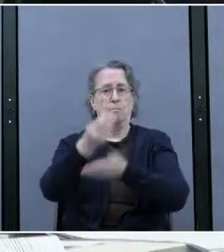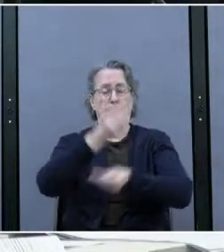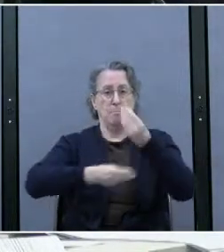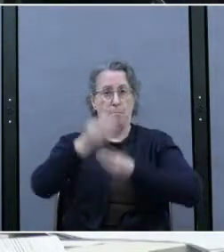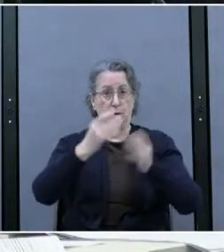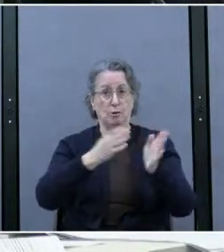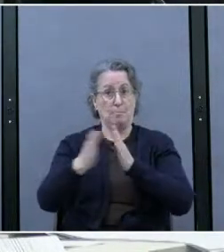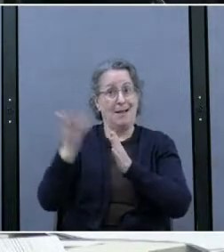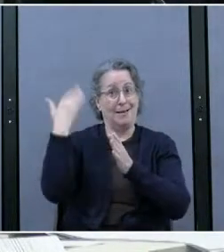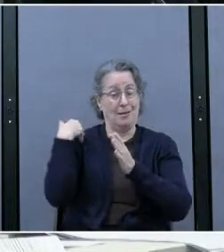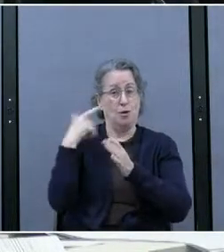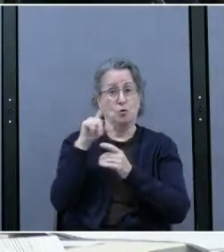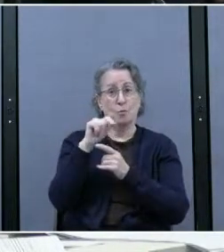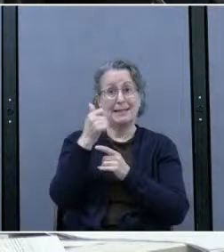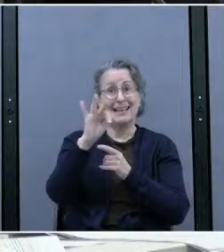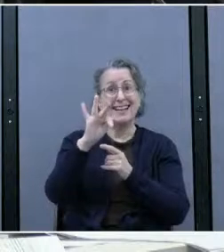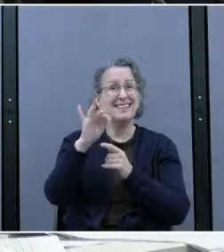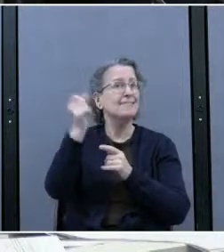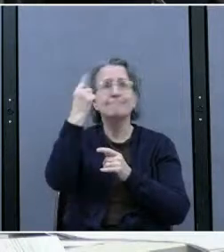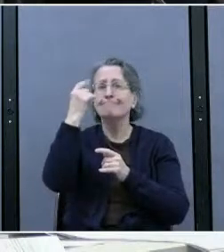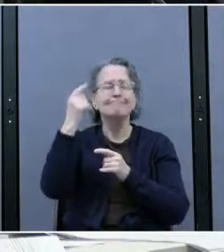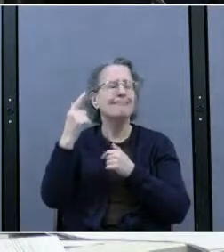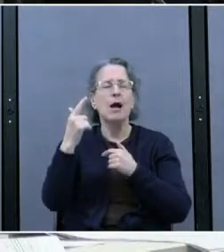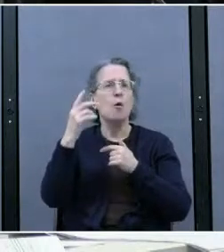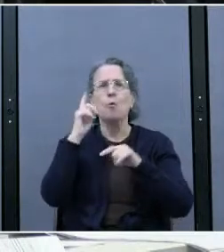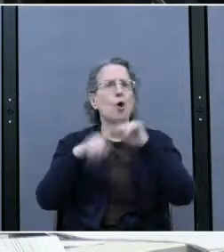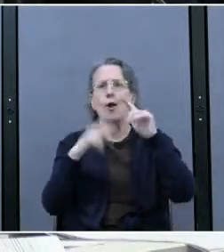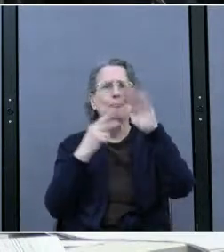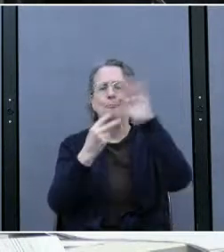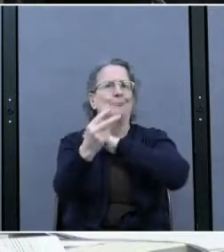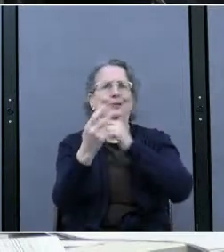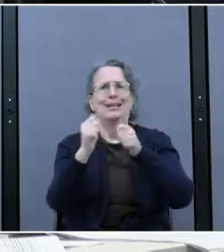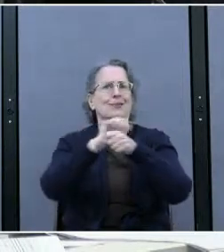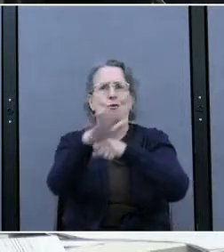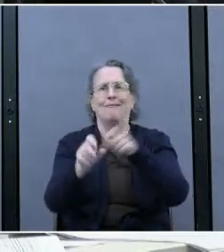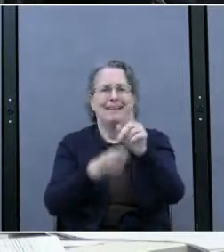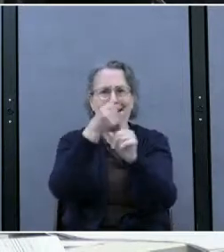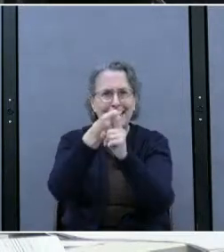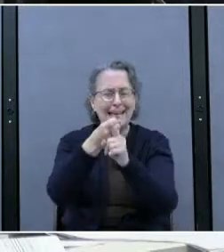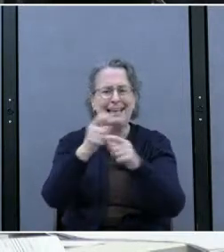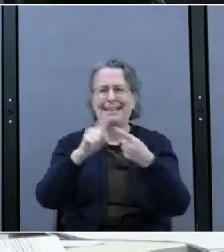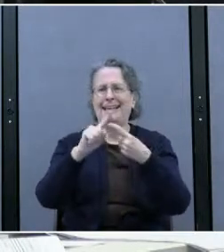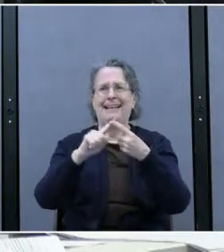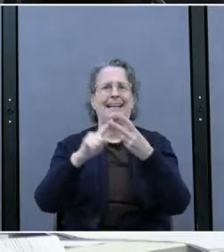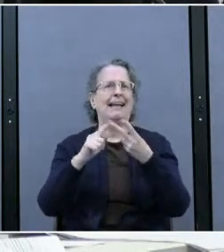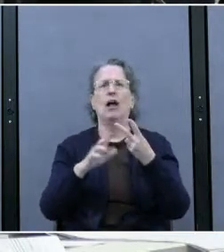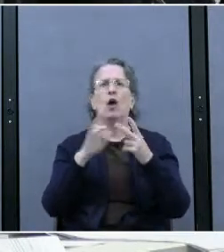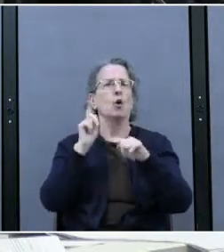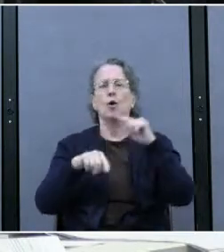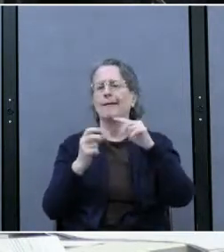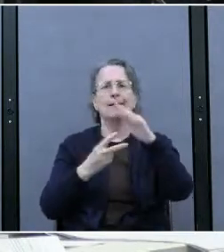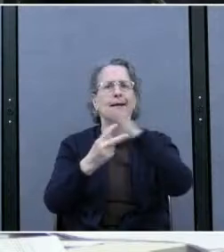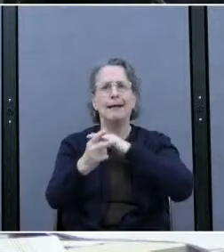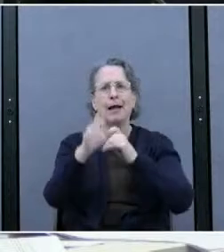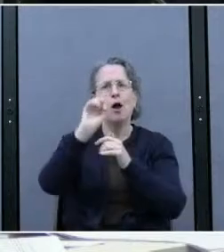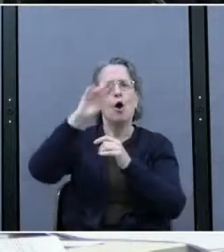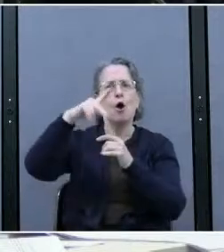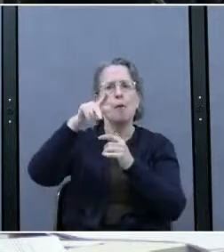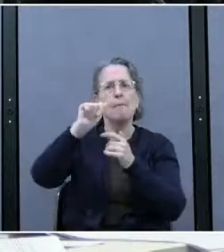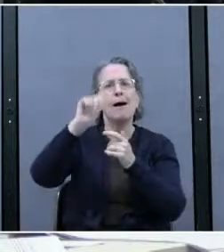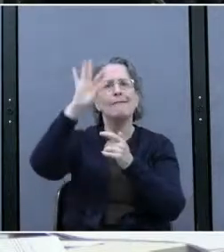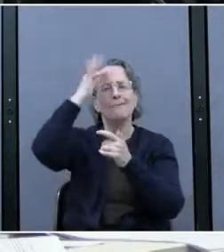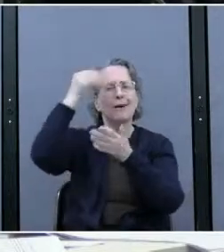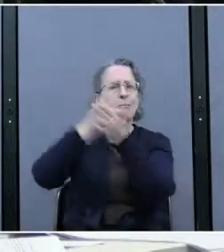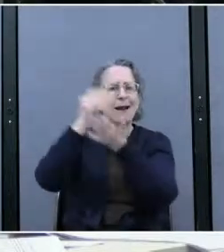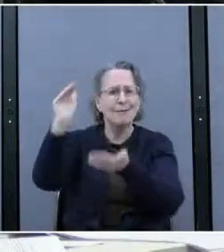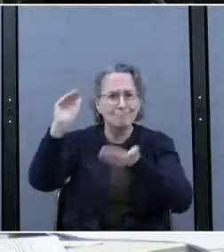COVID was going to happen, not knowing that ARPA was going to come in, not knowing that the Triple T contract was going to run